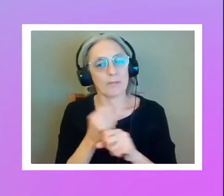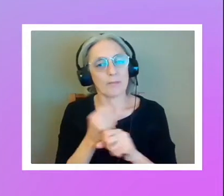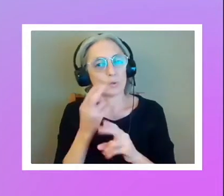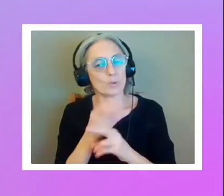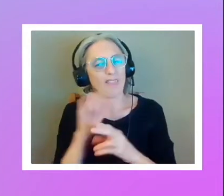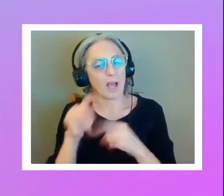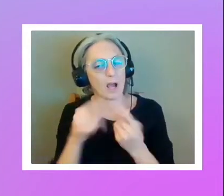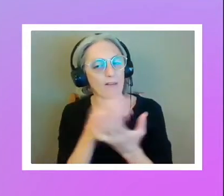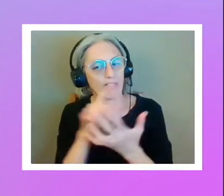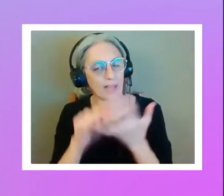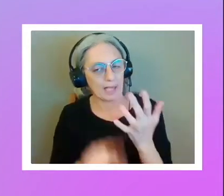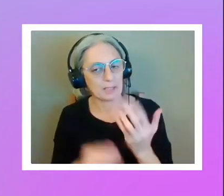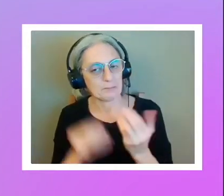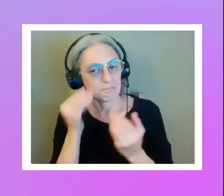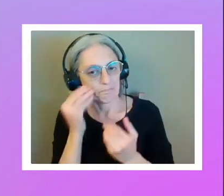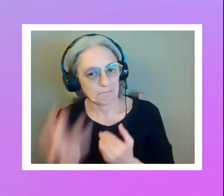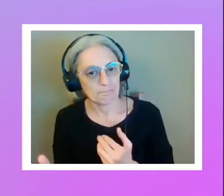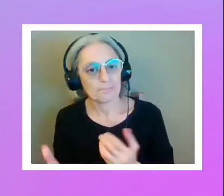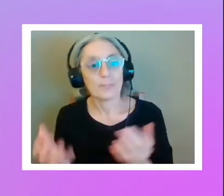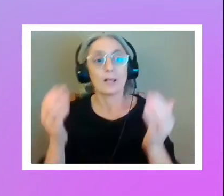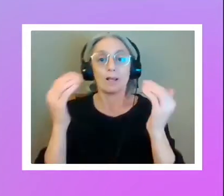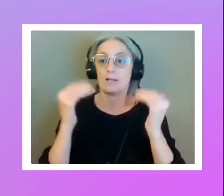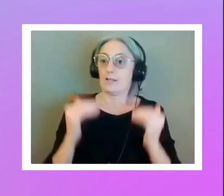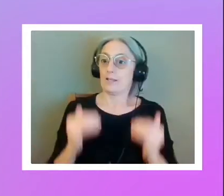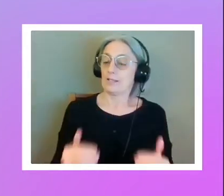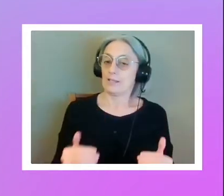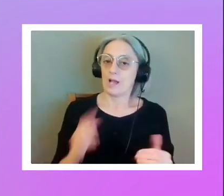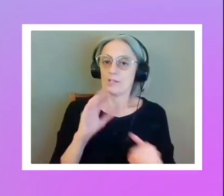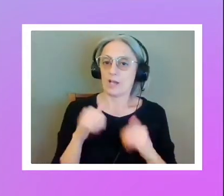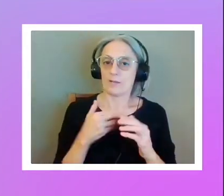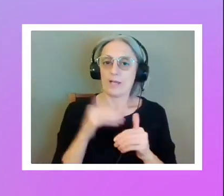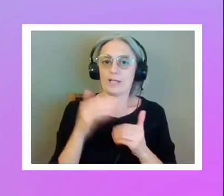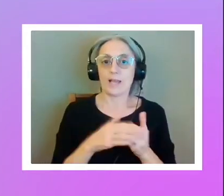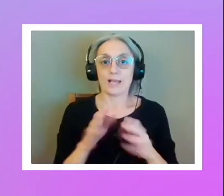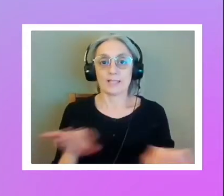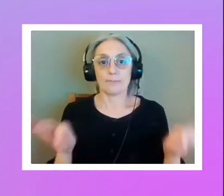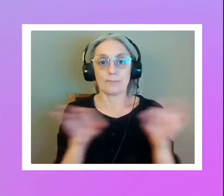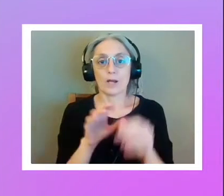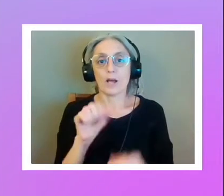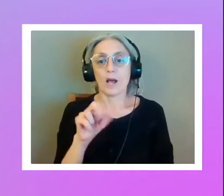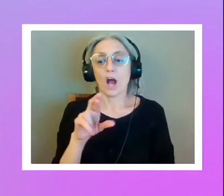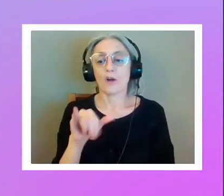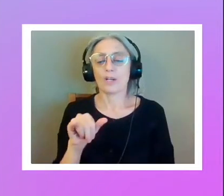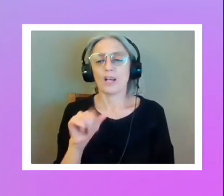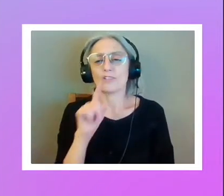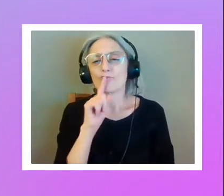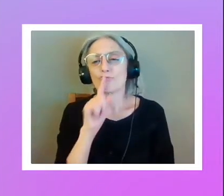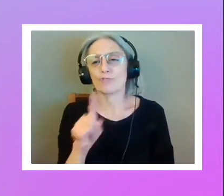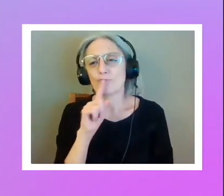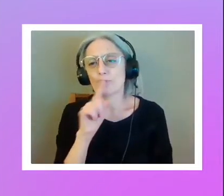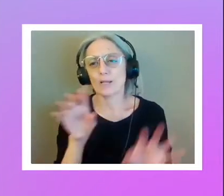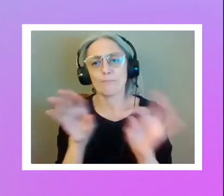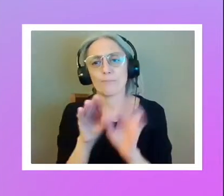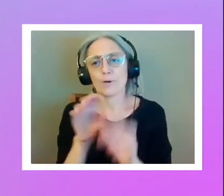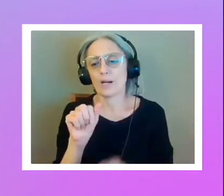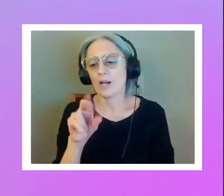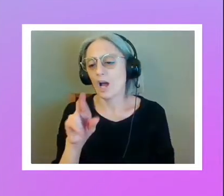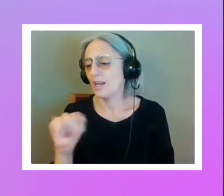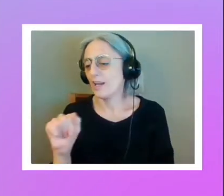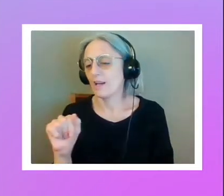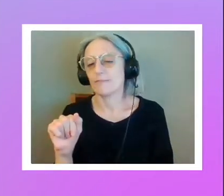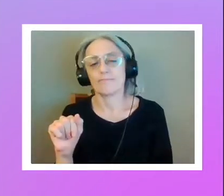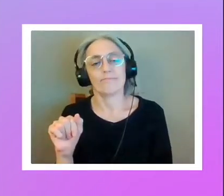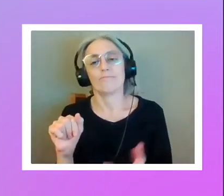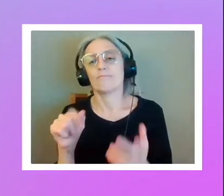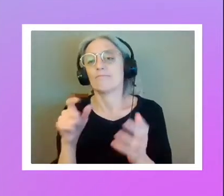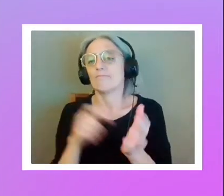So now let's talk about the next important thing. ARIA is so very important. It's needed in everything.